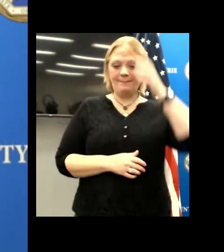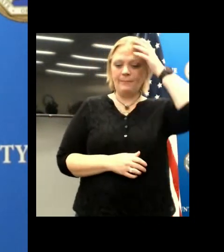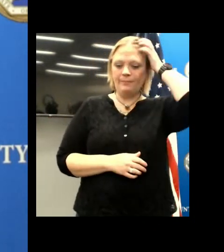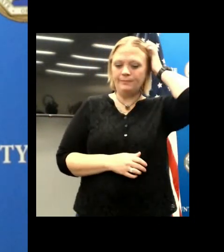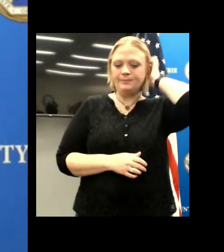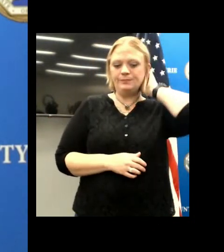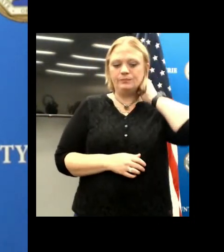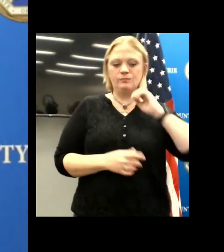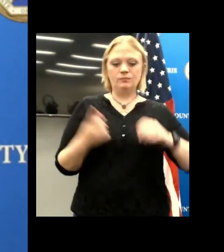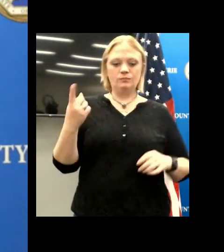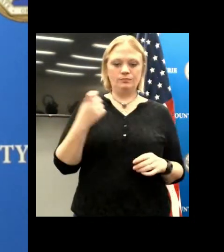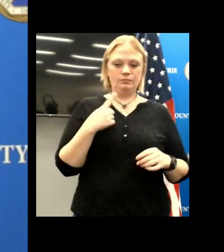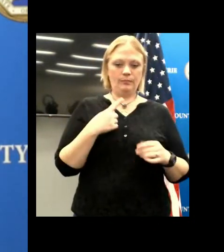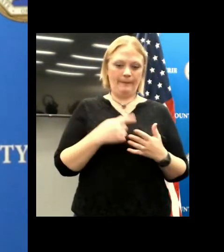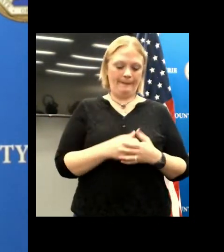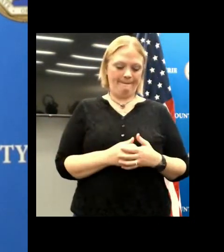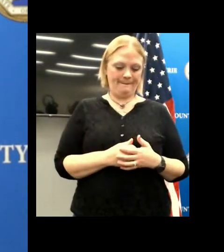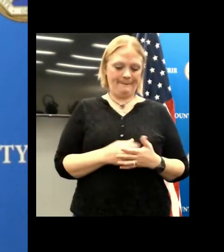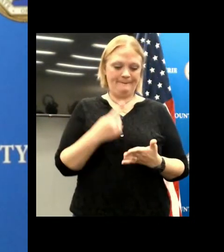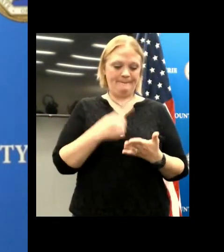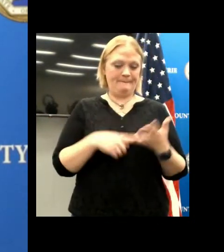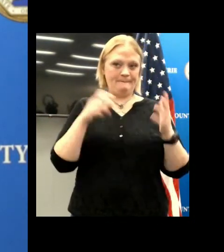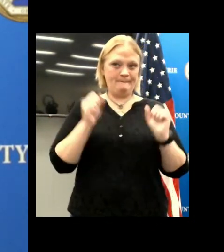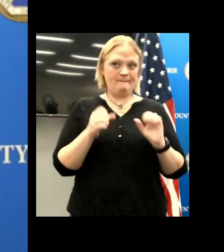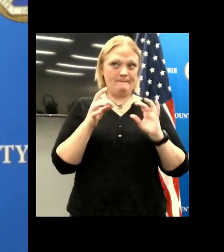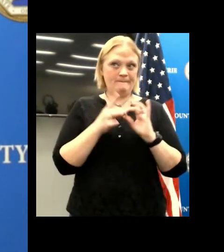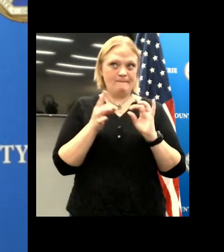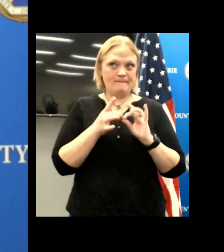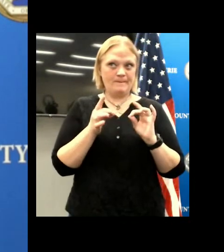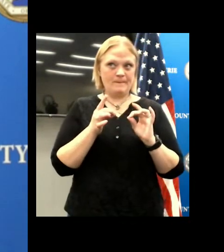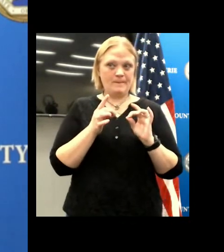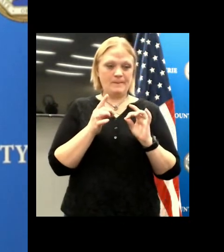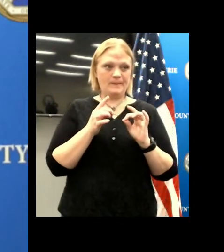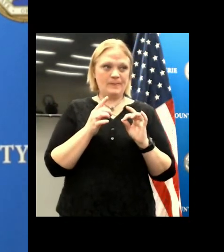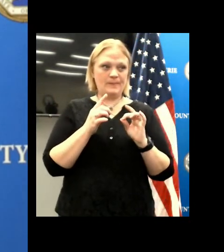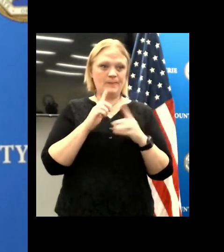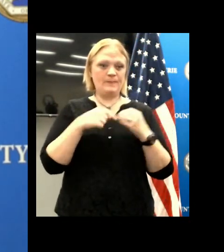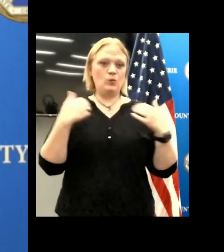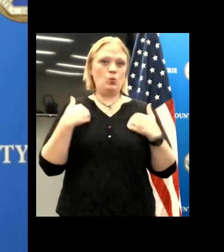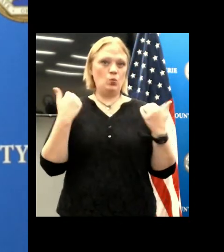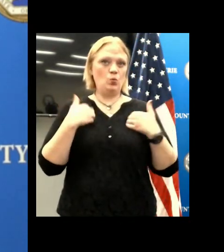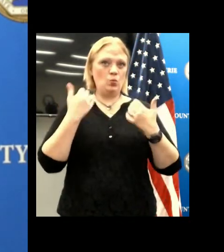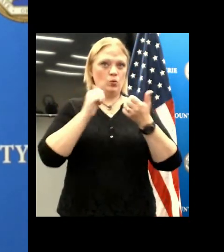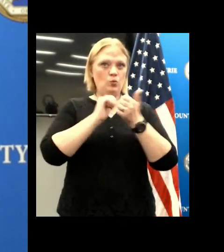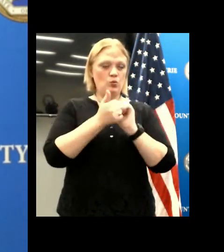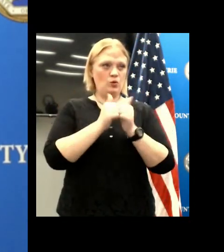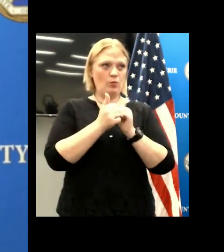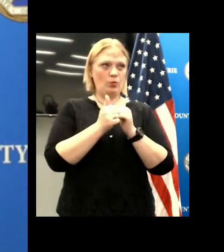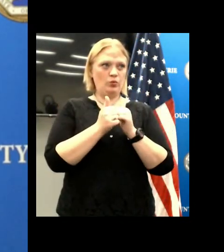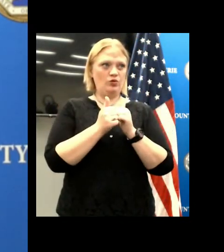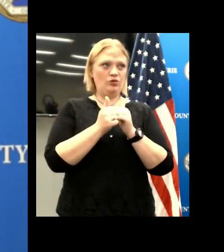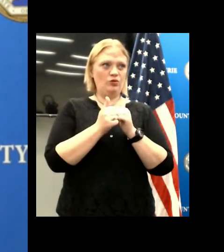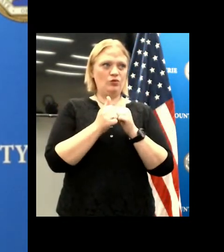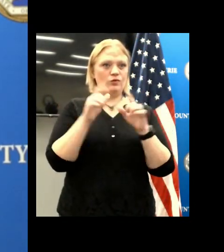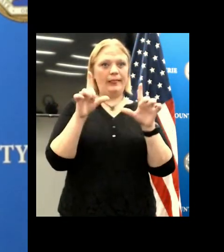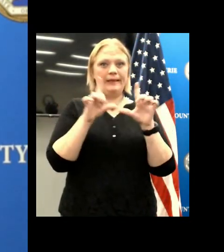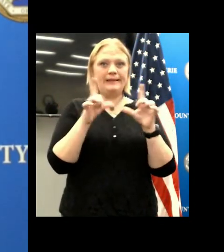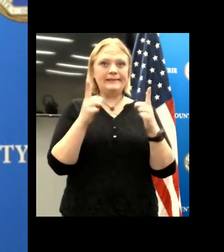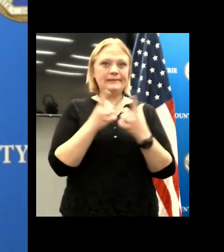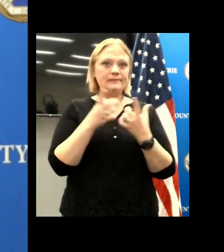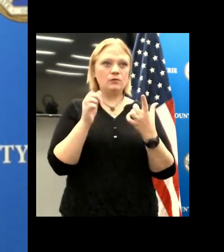question is, what can I comment about with youth sports, with leagues